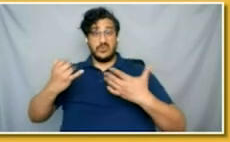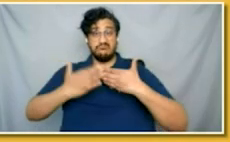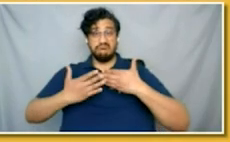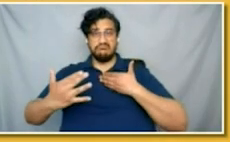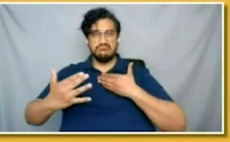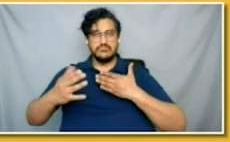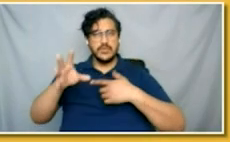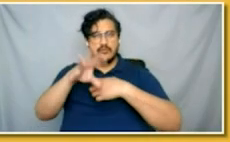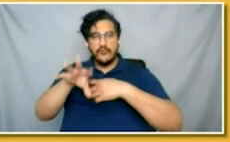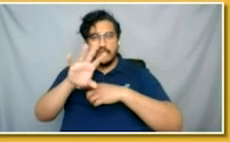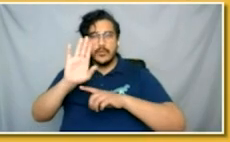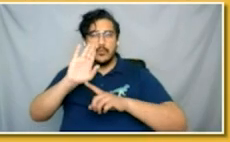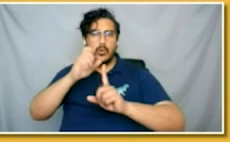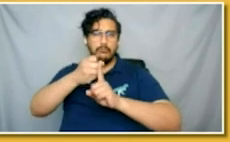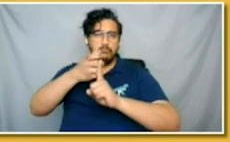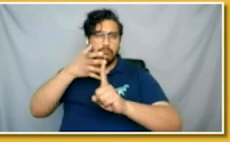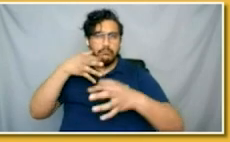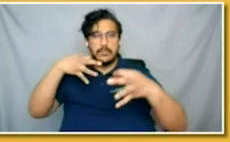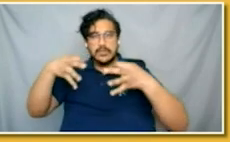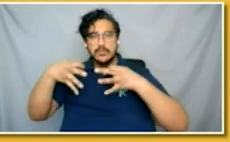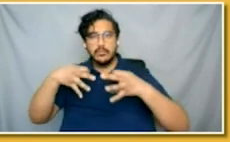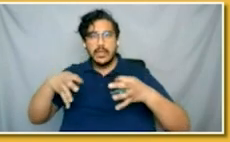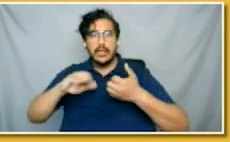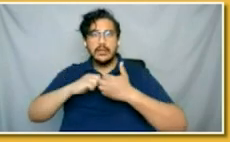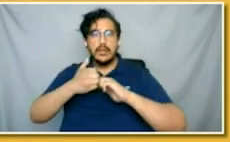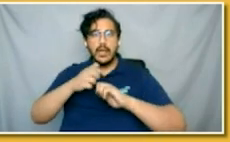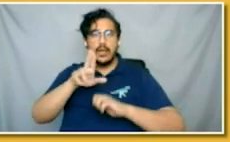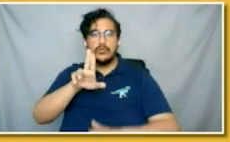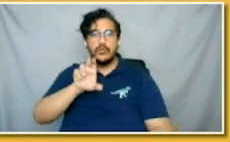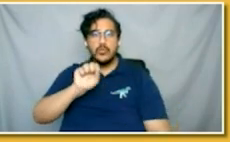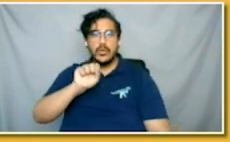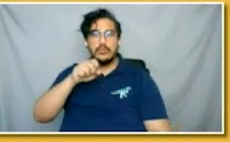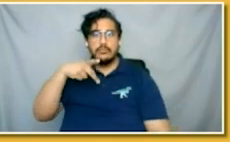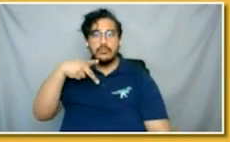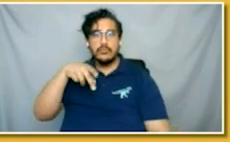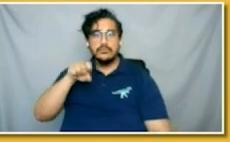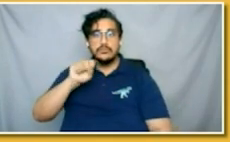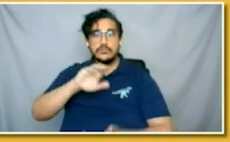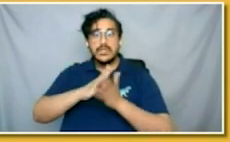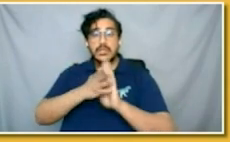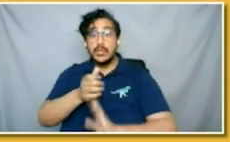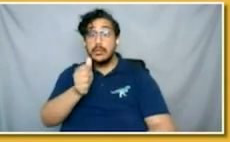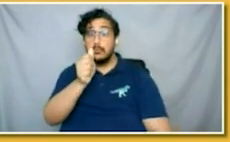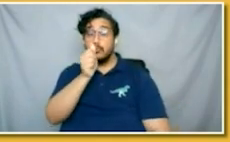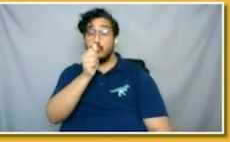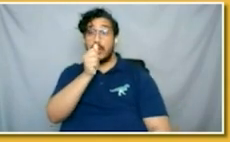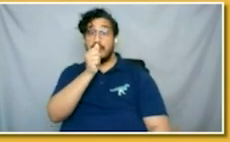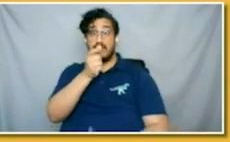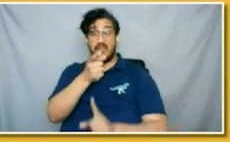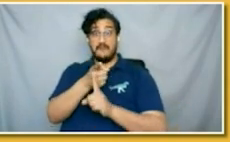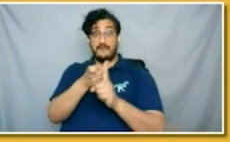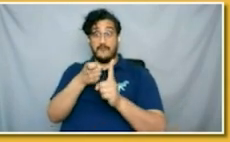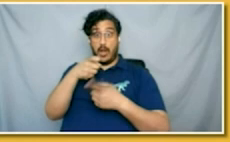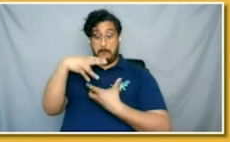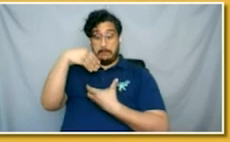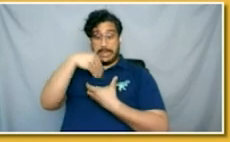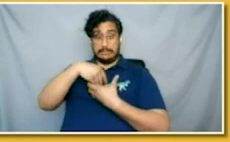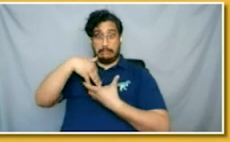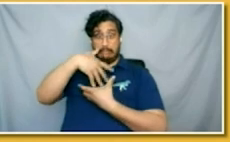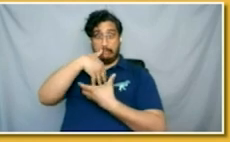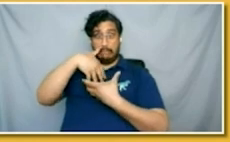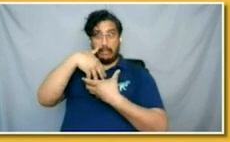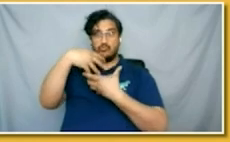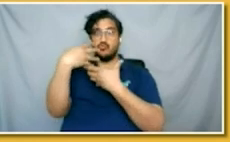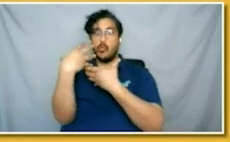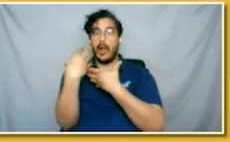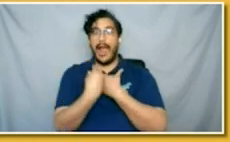Postal Service was privatized more from the inside out. There became a fundamental disconnect between leadership pushing for profit and